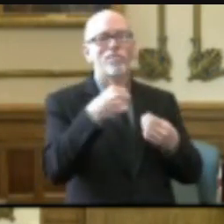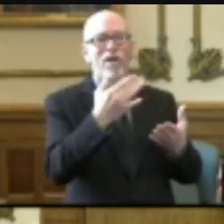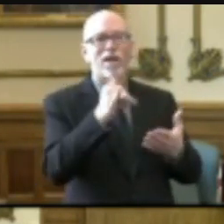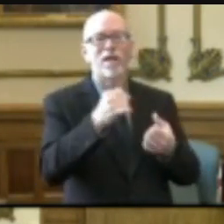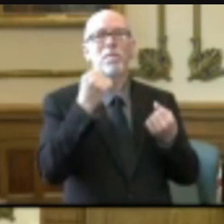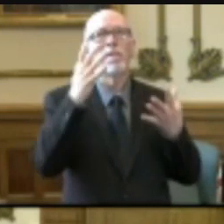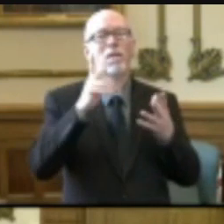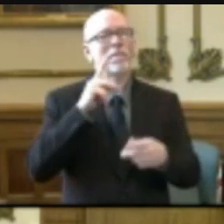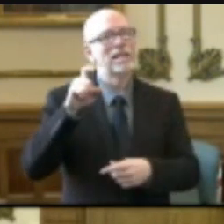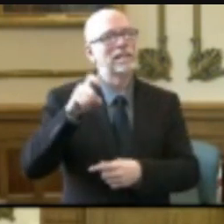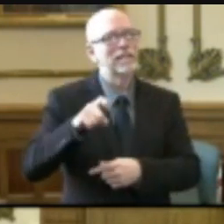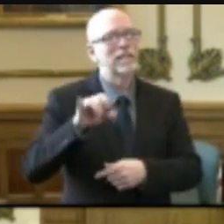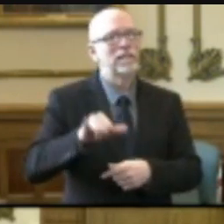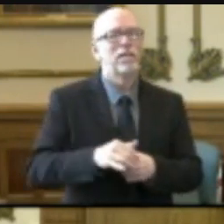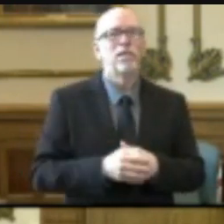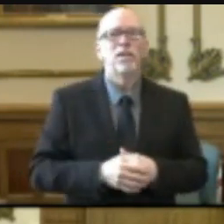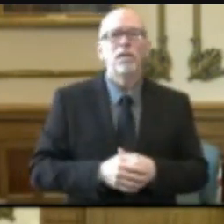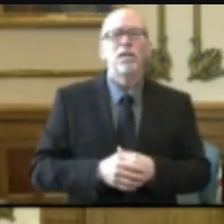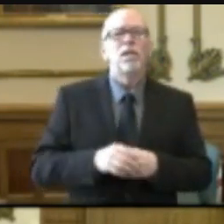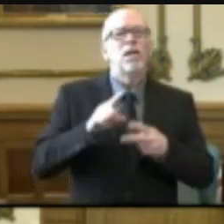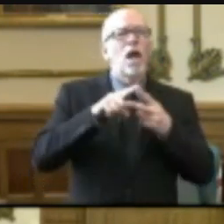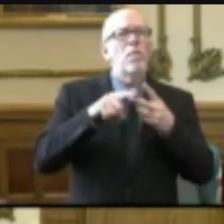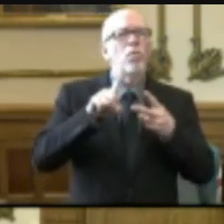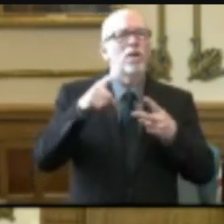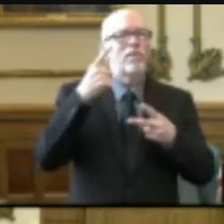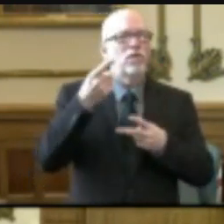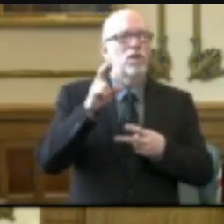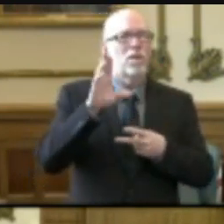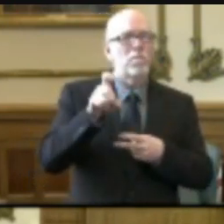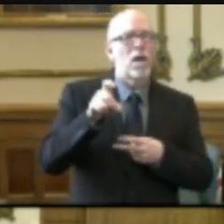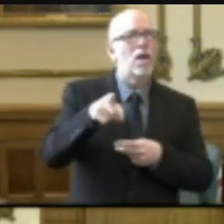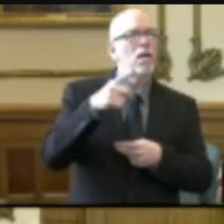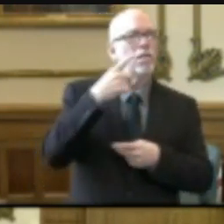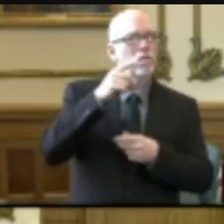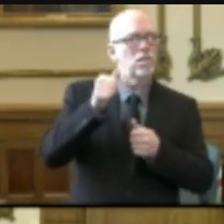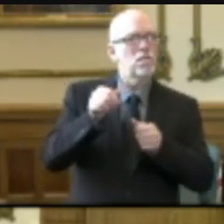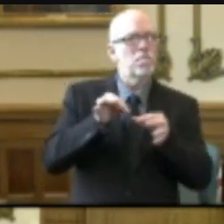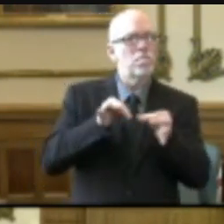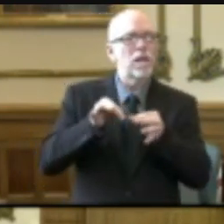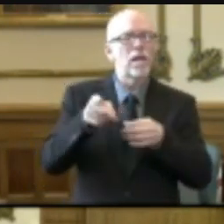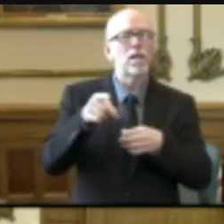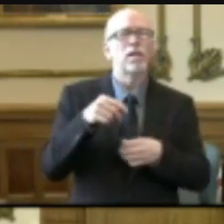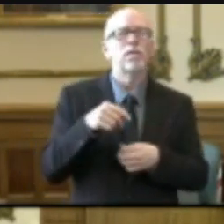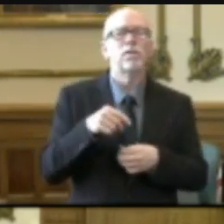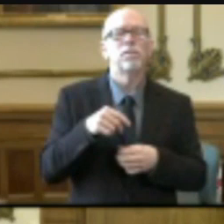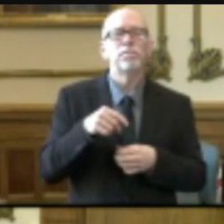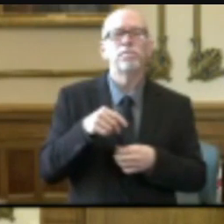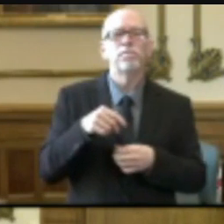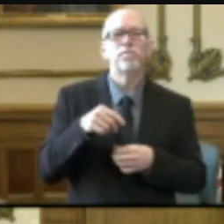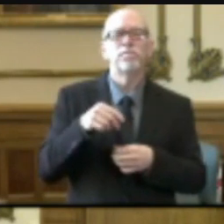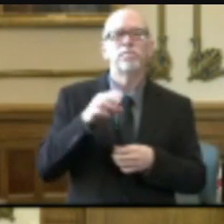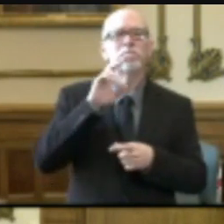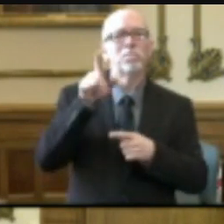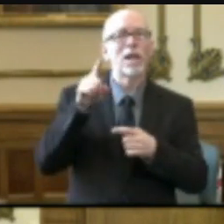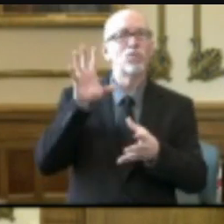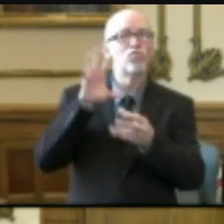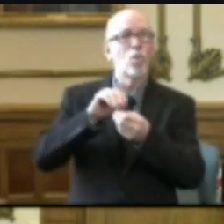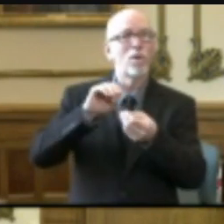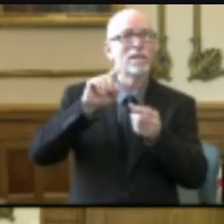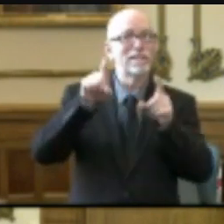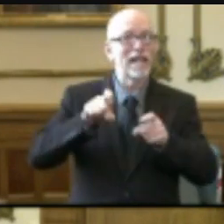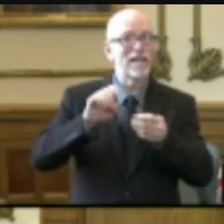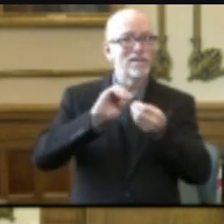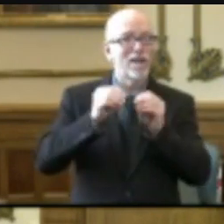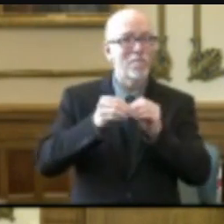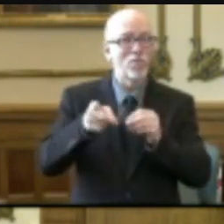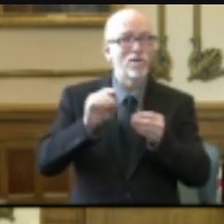needed that. Couple of questions for Dr. Box. Can you explain when it comes to that total testing number,